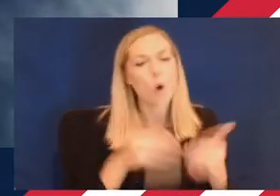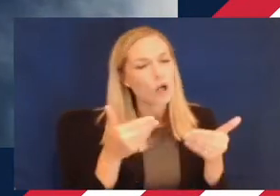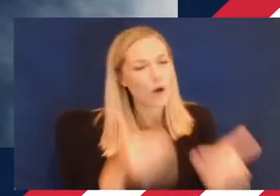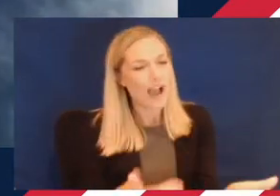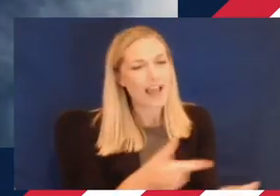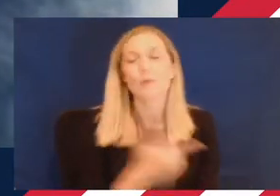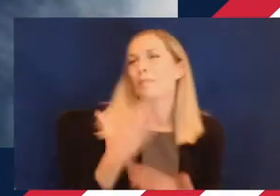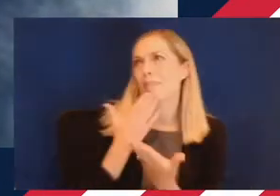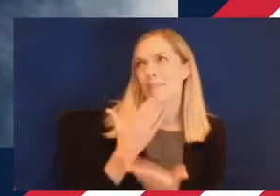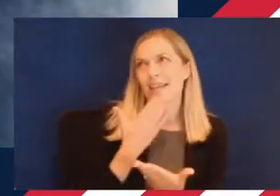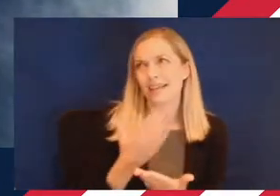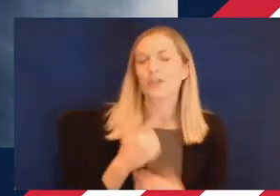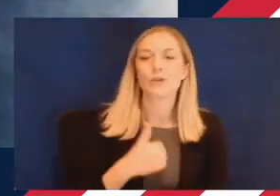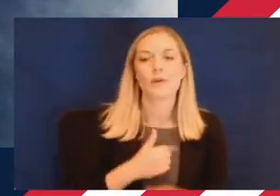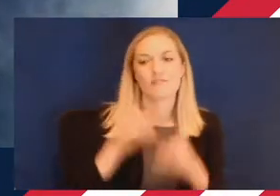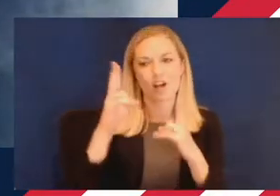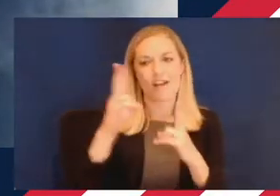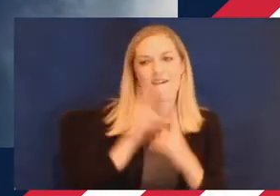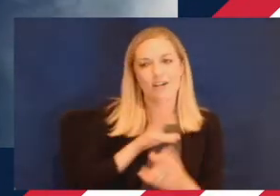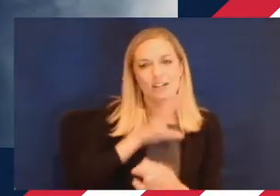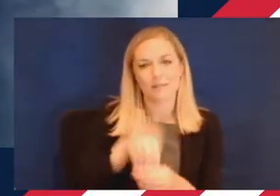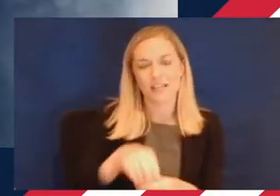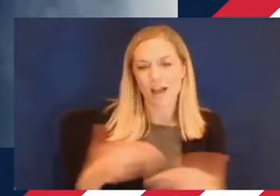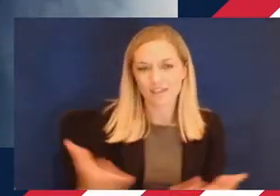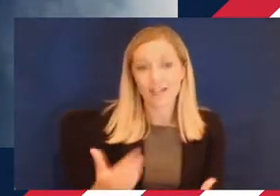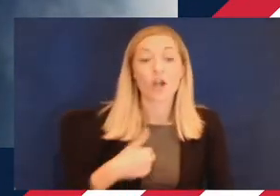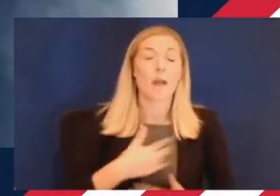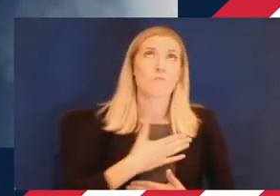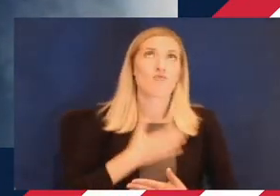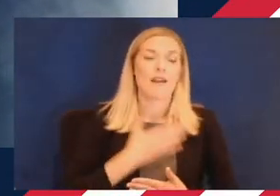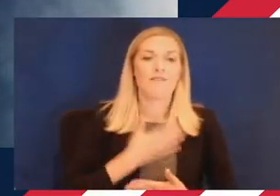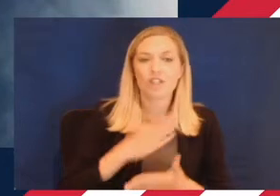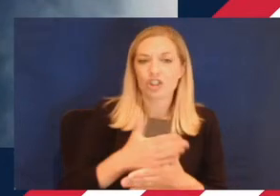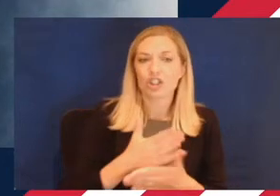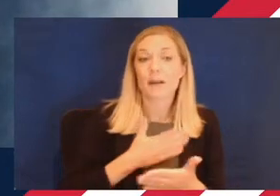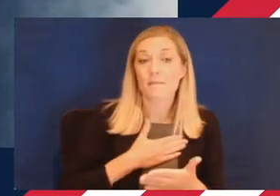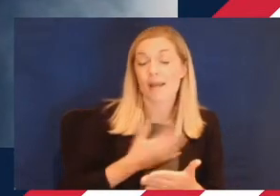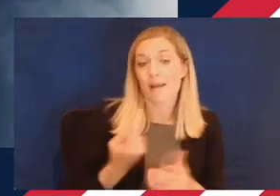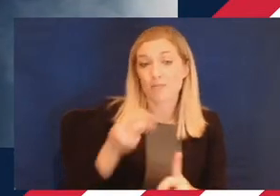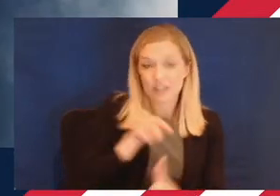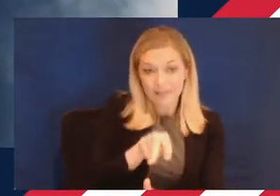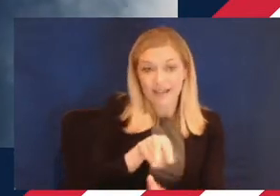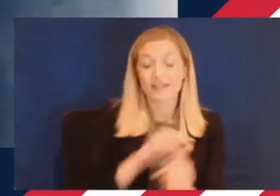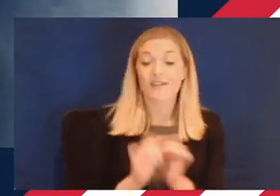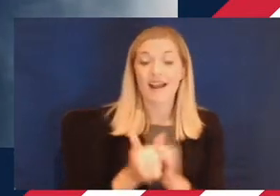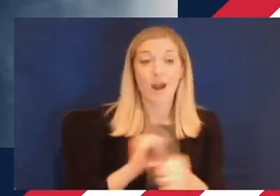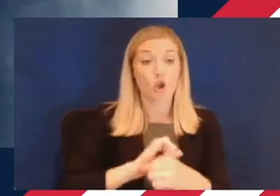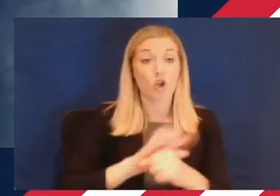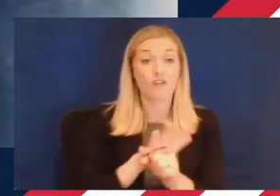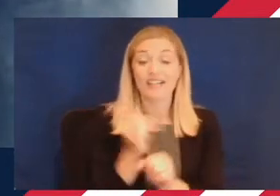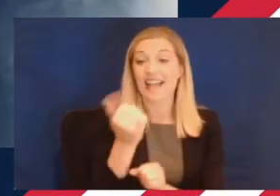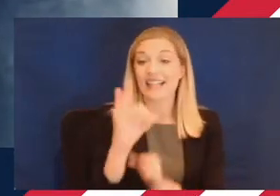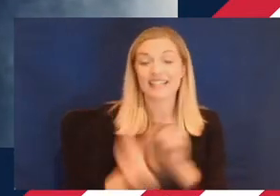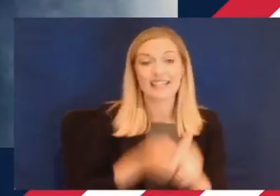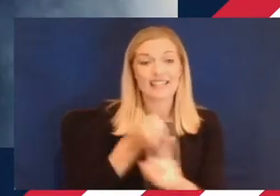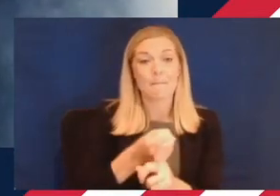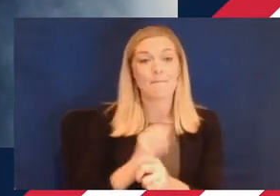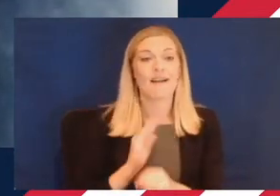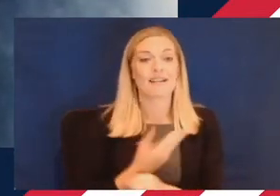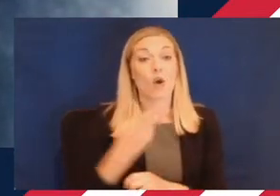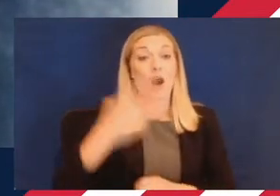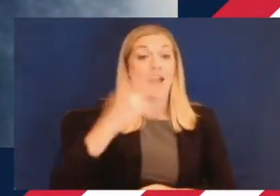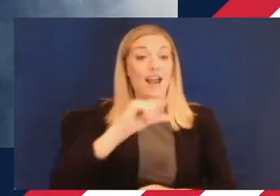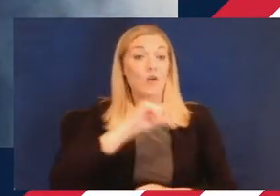to be here this evening. I'm grateful to share my perspective on how COVID-19 has impacted our high-quality early childhood